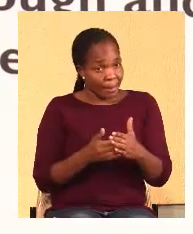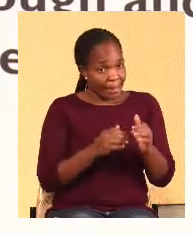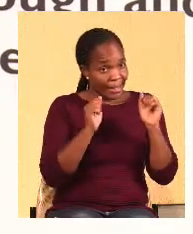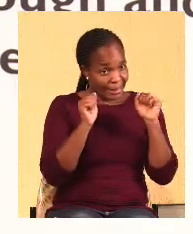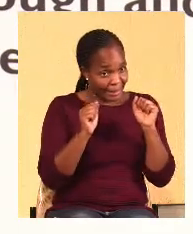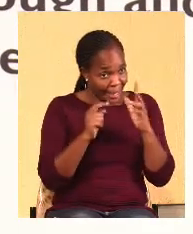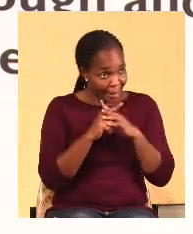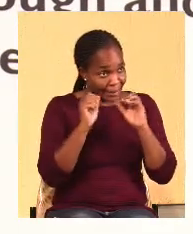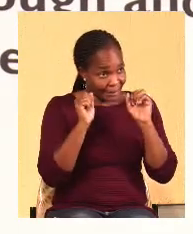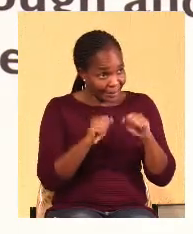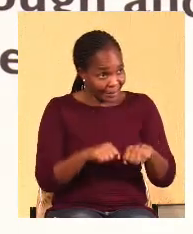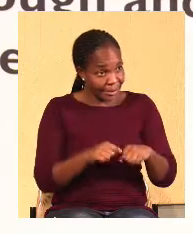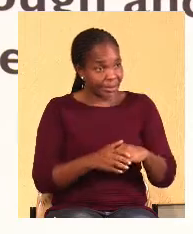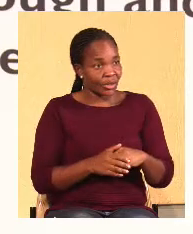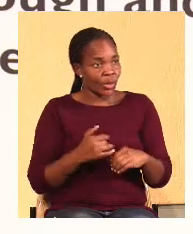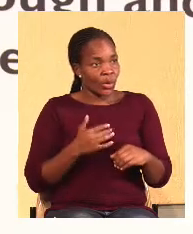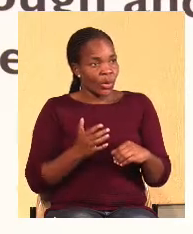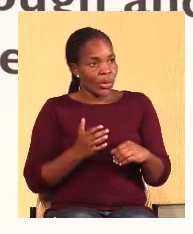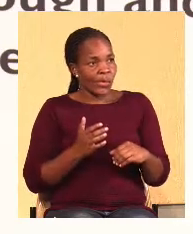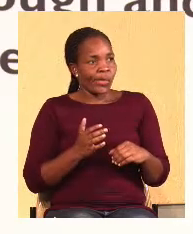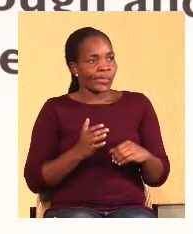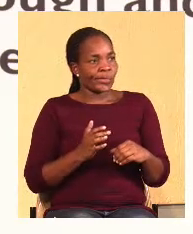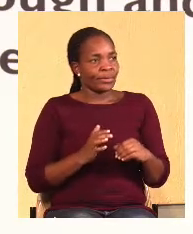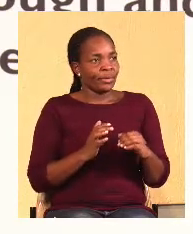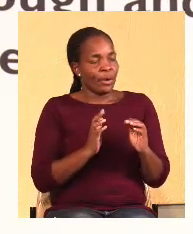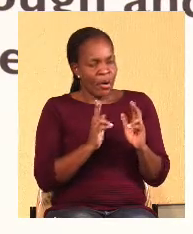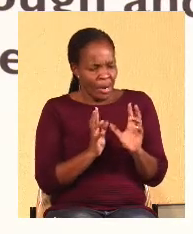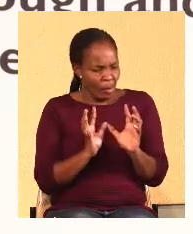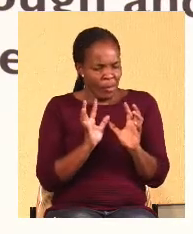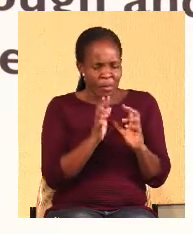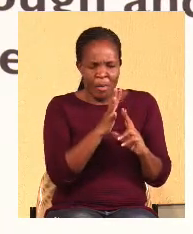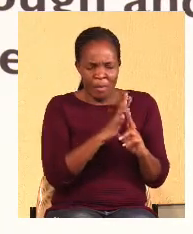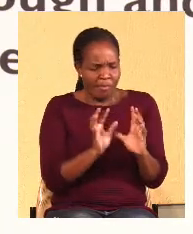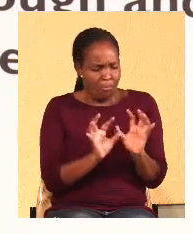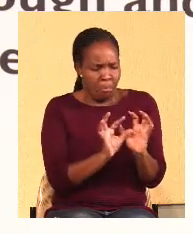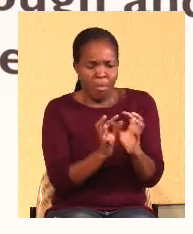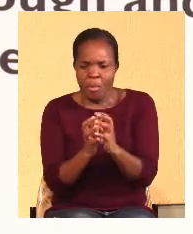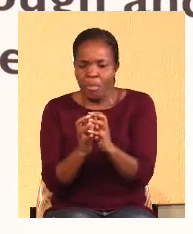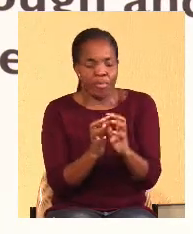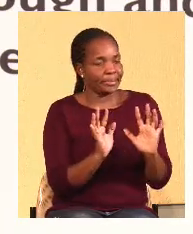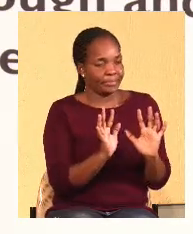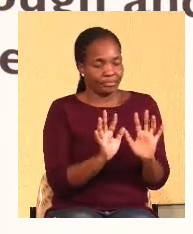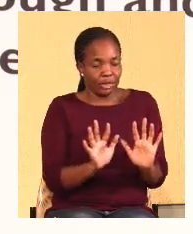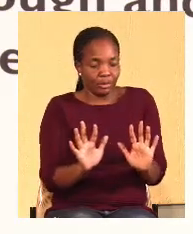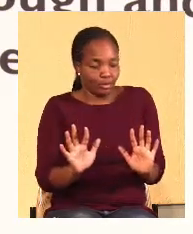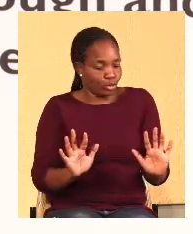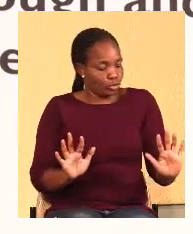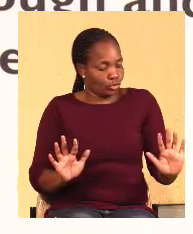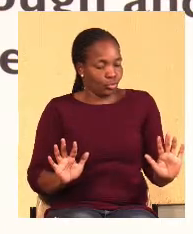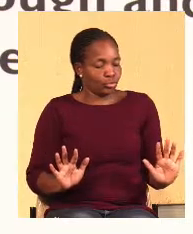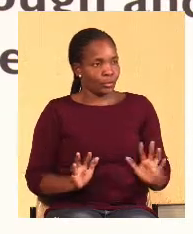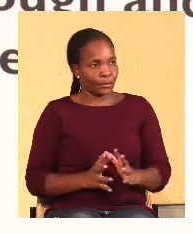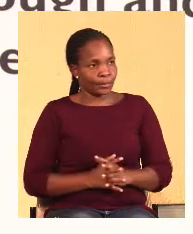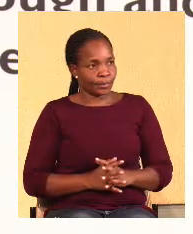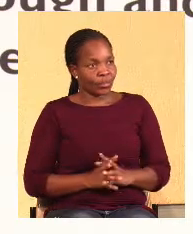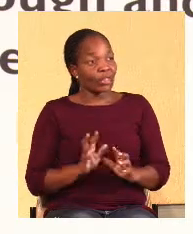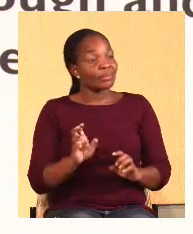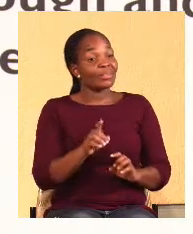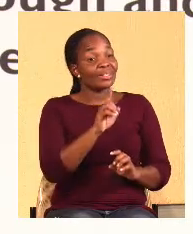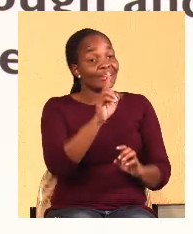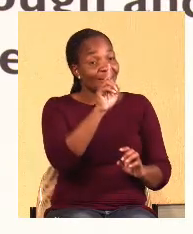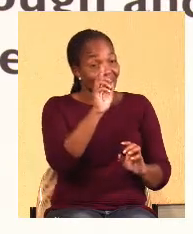to residences, because we want people to generally be around their own family members. So and also I encourage